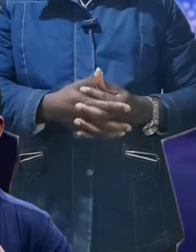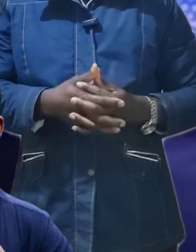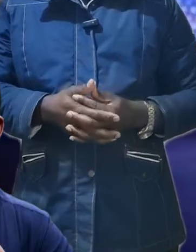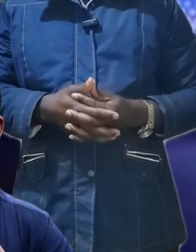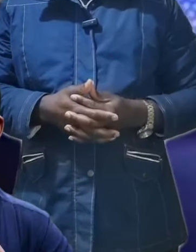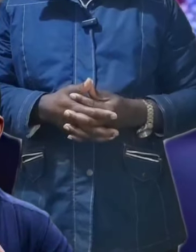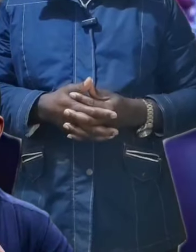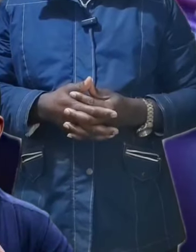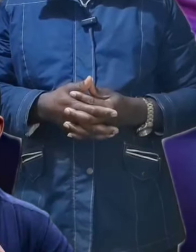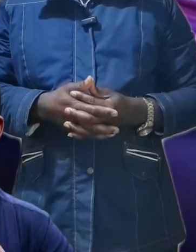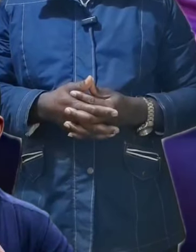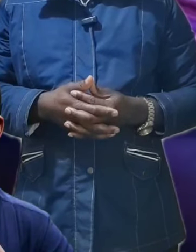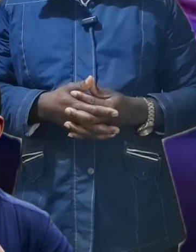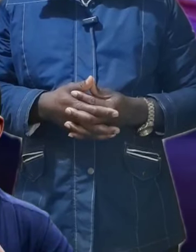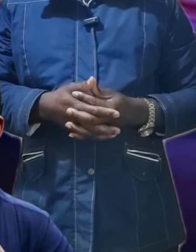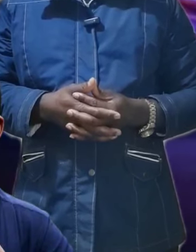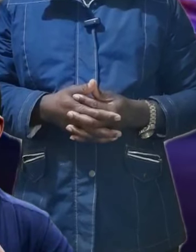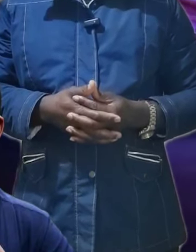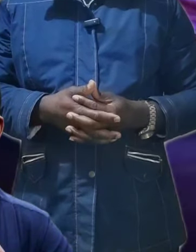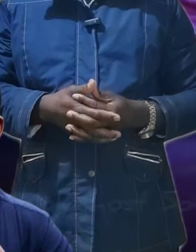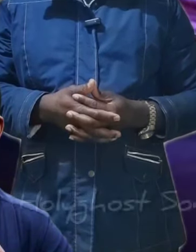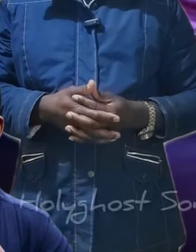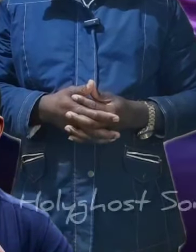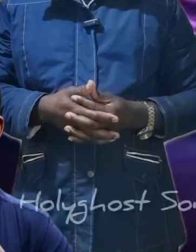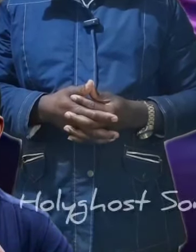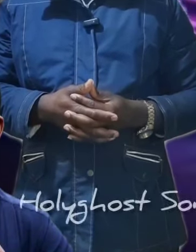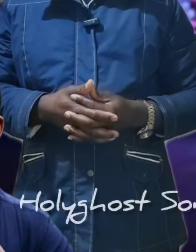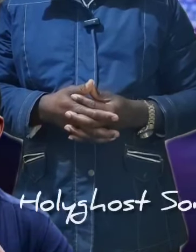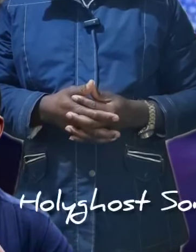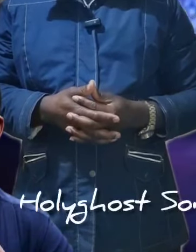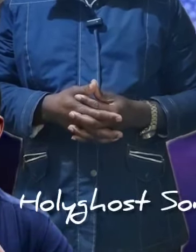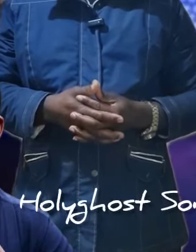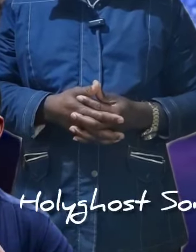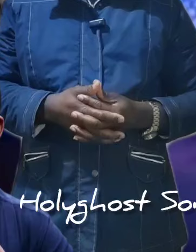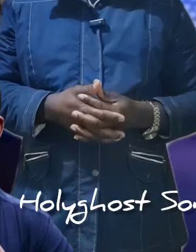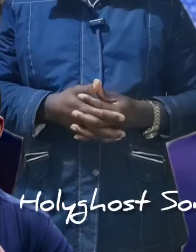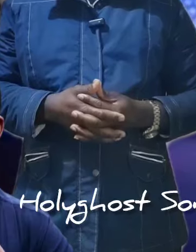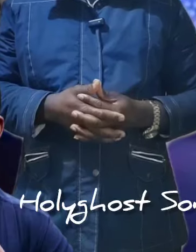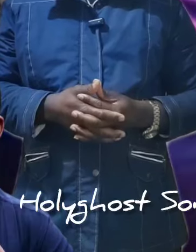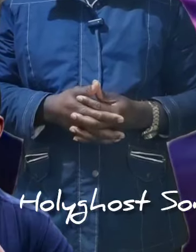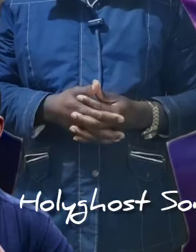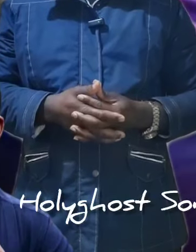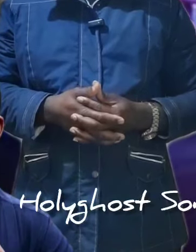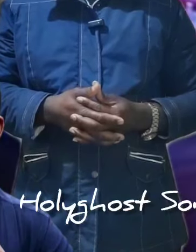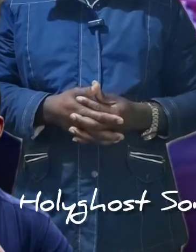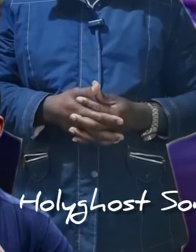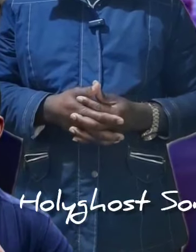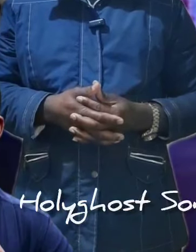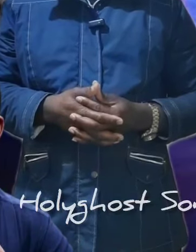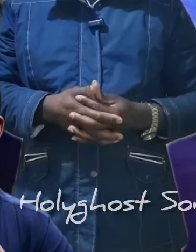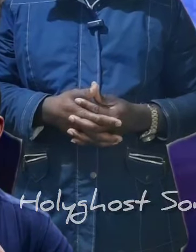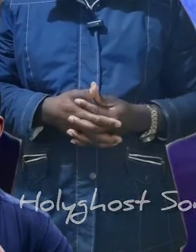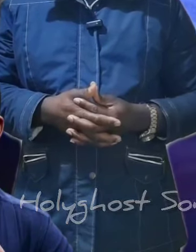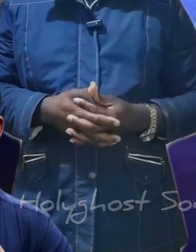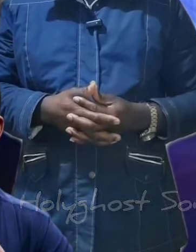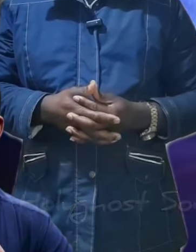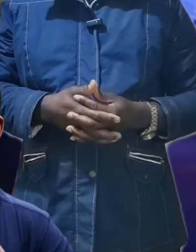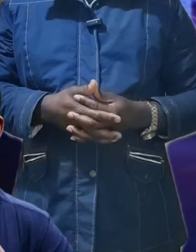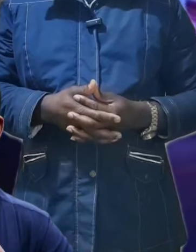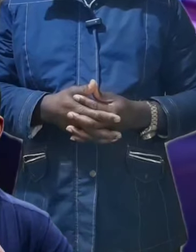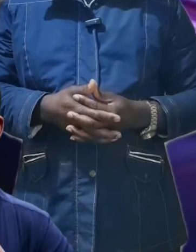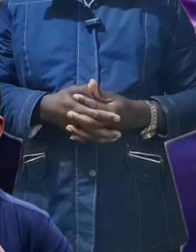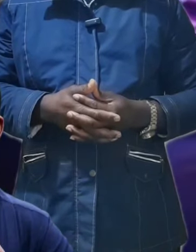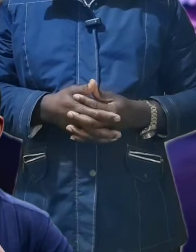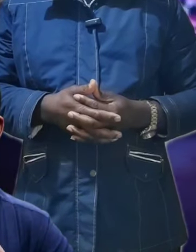in October 1st. Is a person called himself used to be the father of protest, who staged a protest.